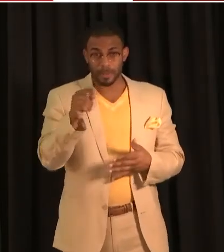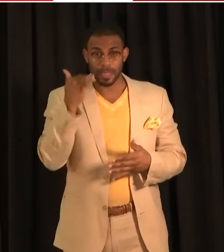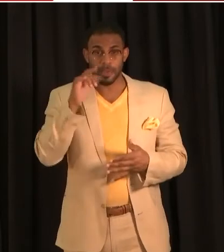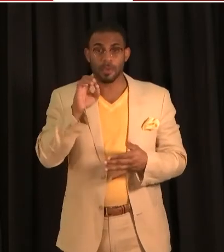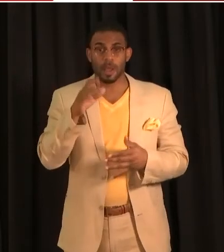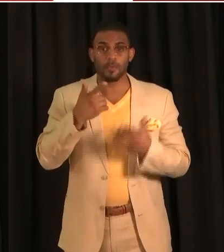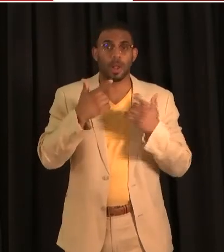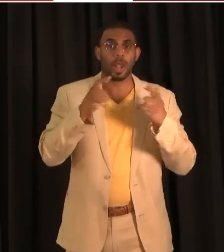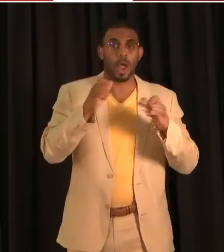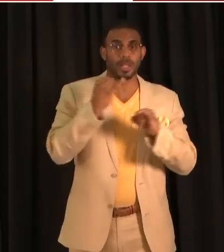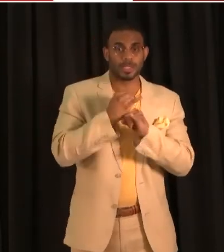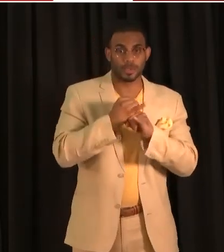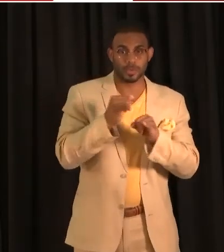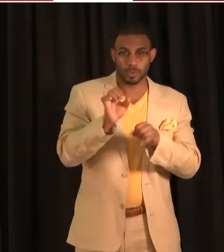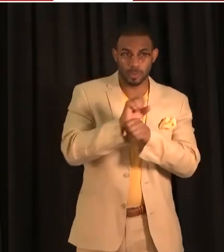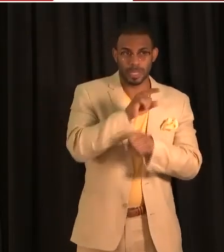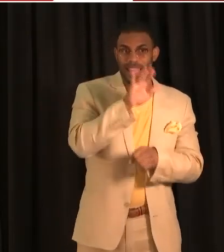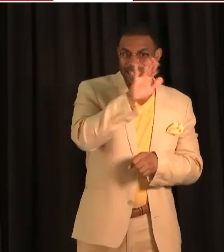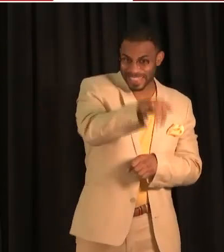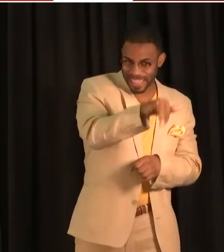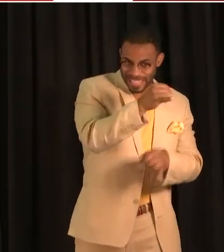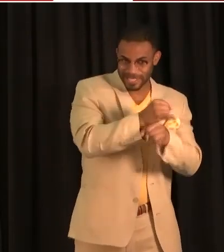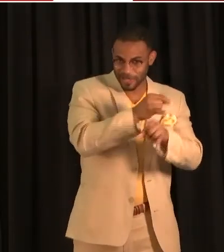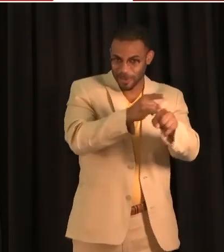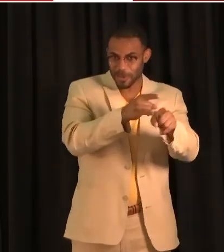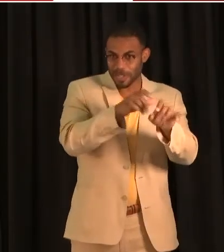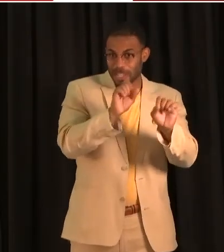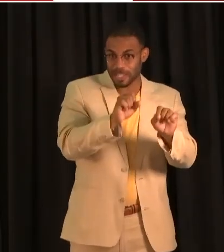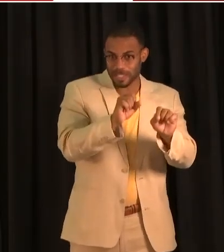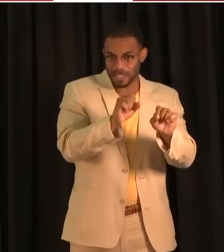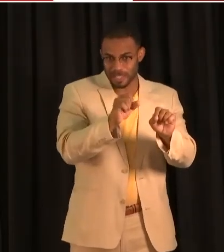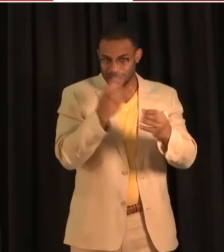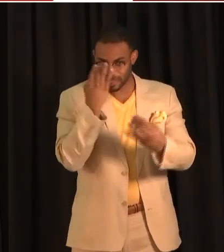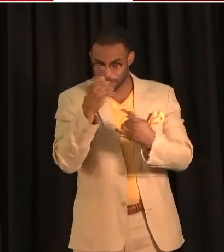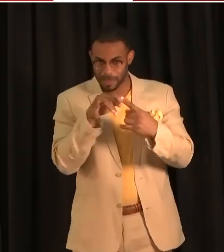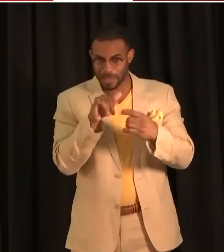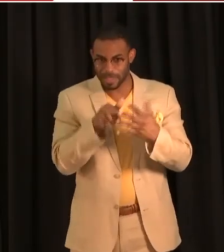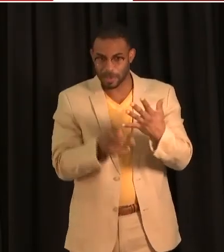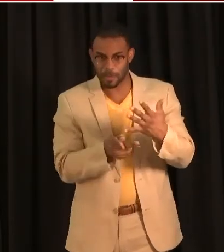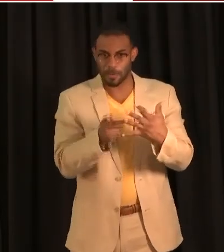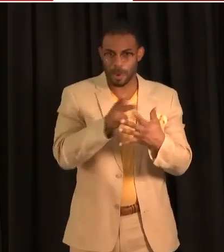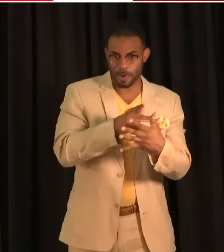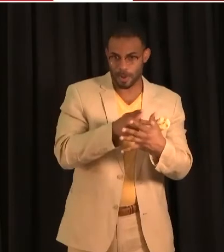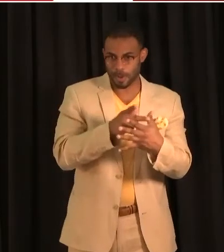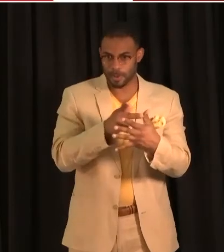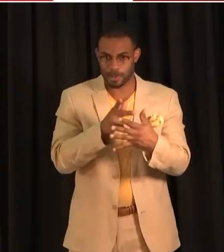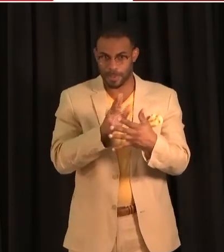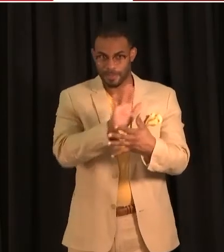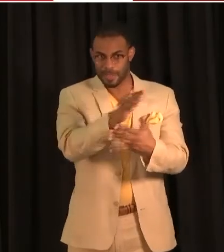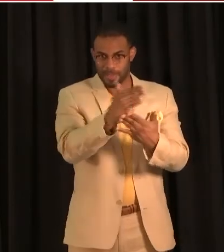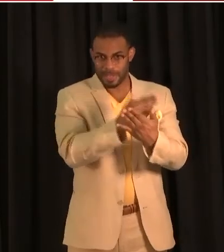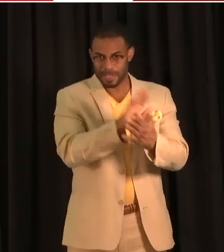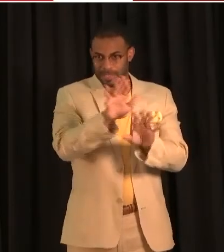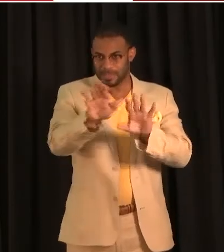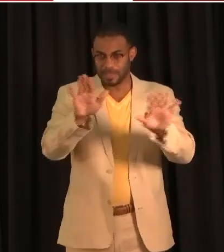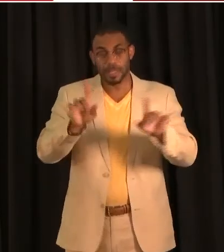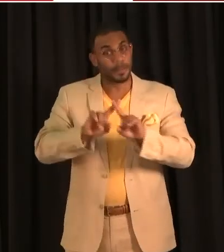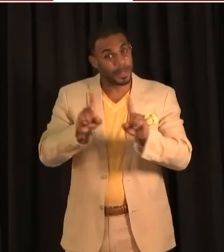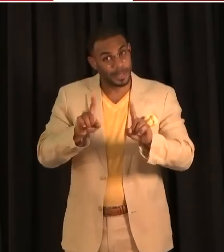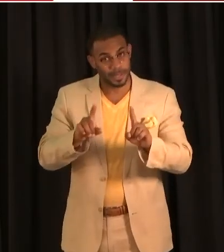were part of a larger institution, that institution could factor that into the prioritization of the